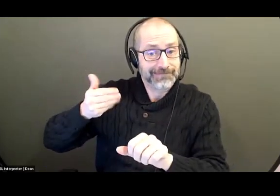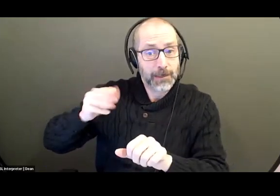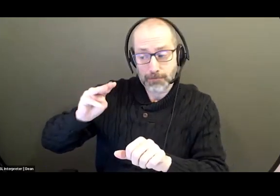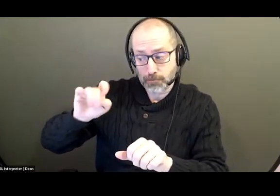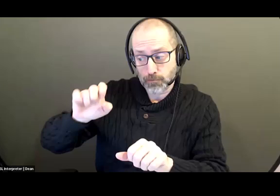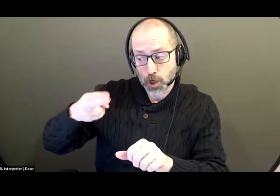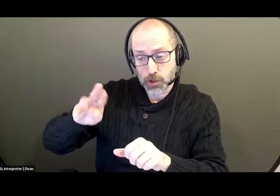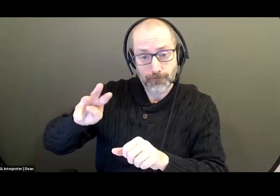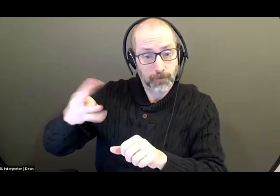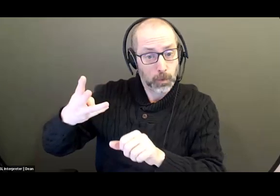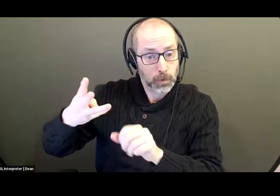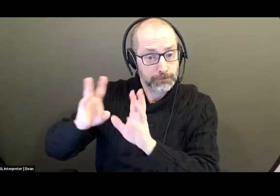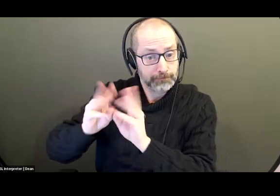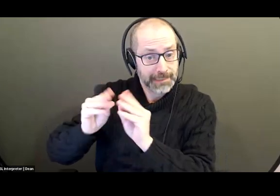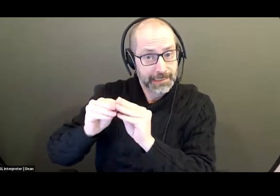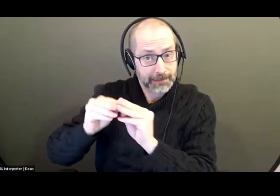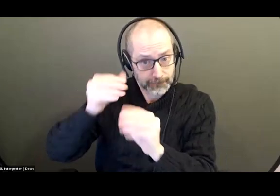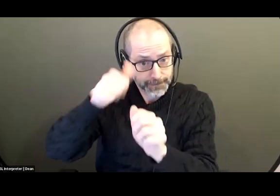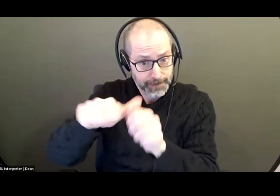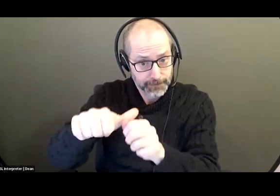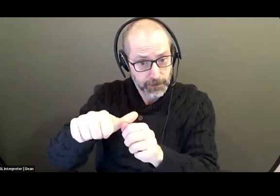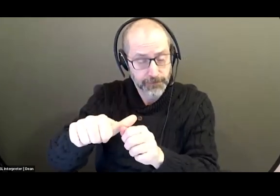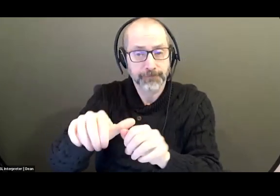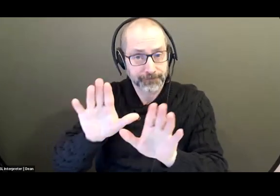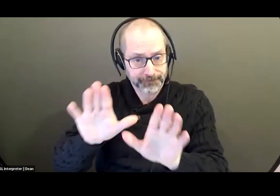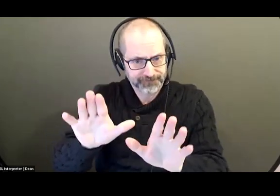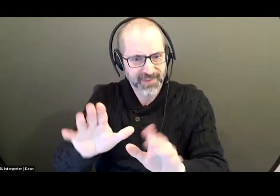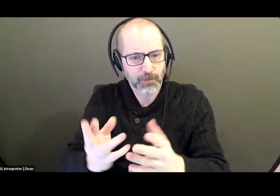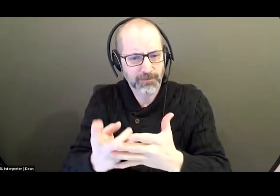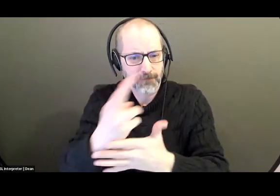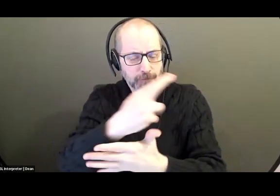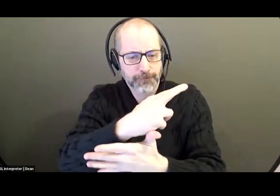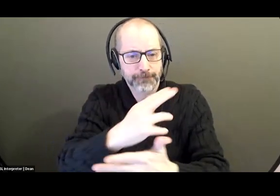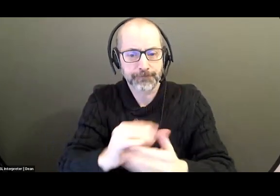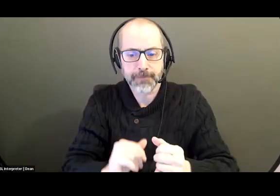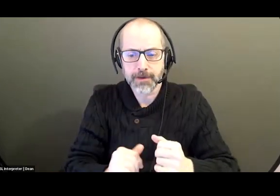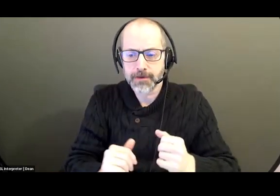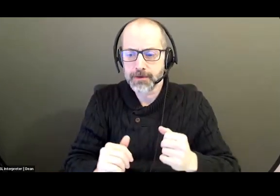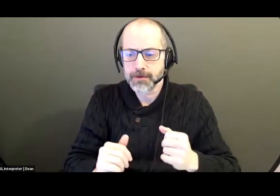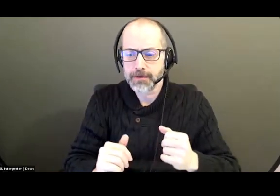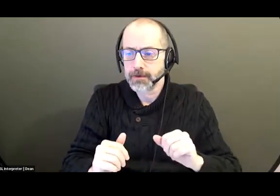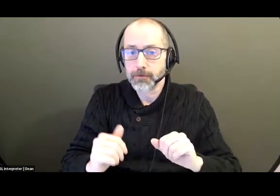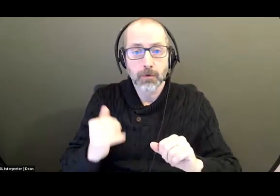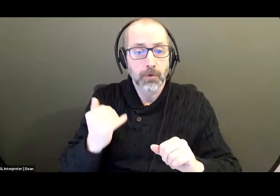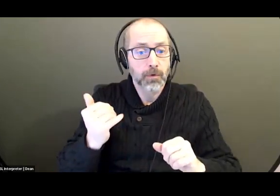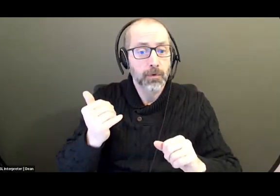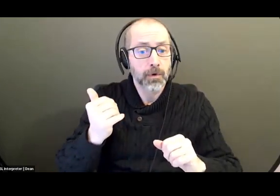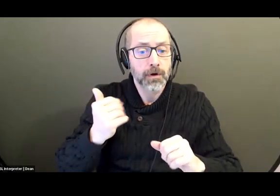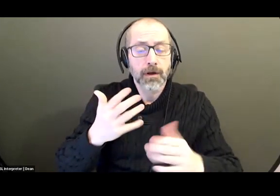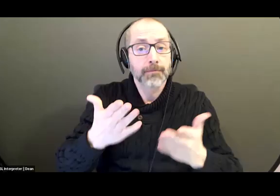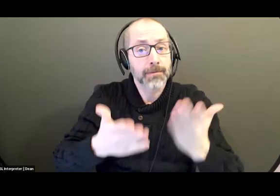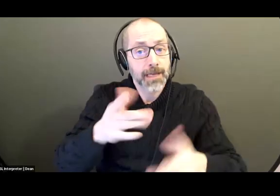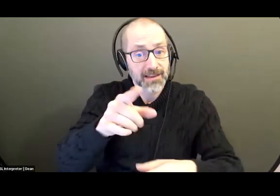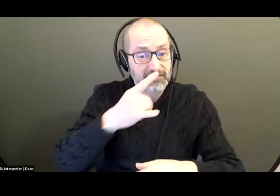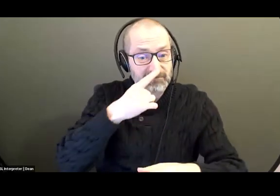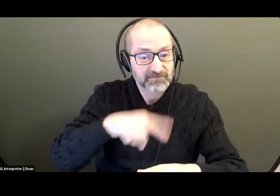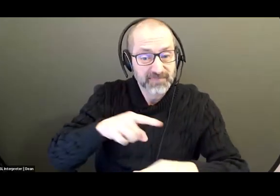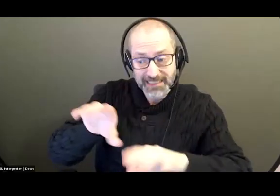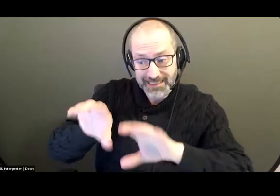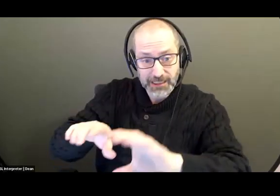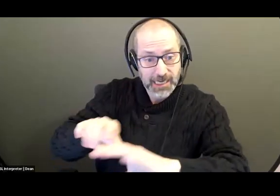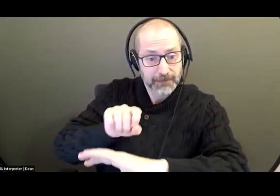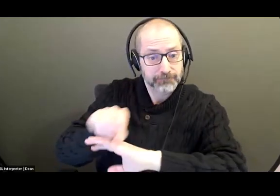So we wanted to give everyone a quick recap of what we discussed on March 4th. If you joined us